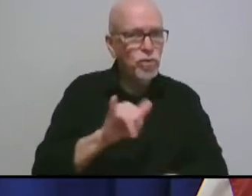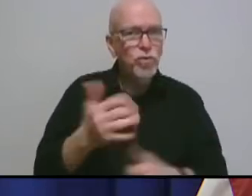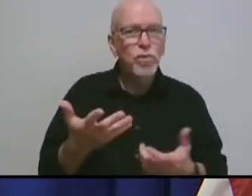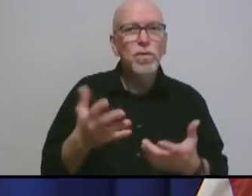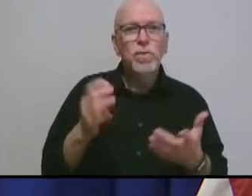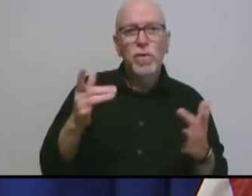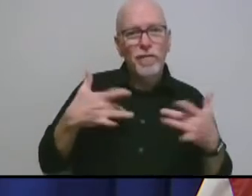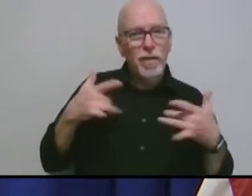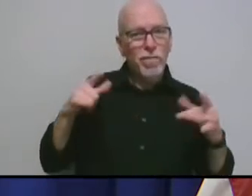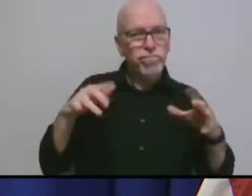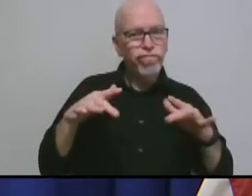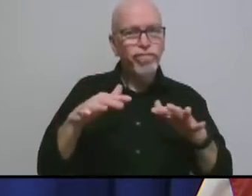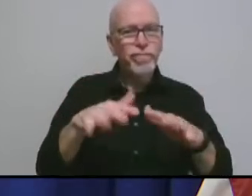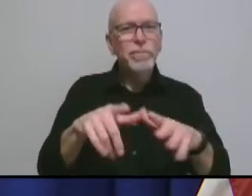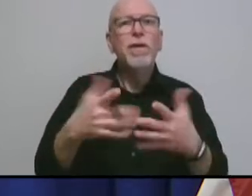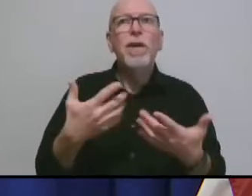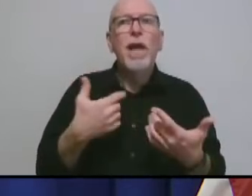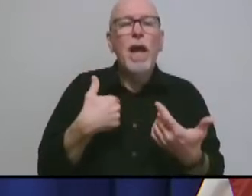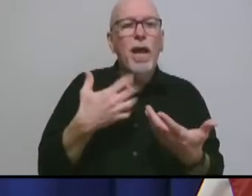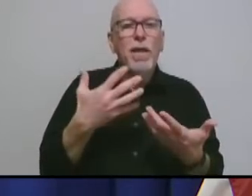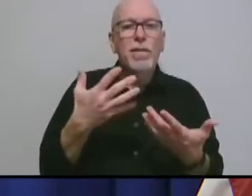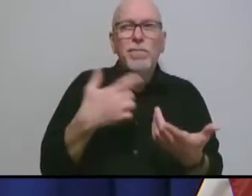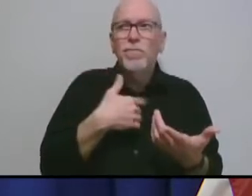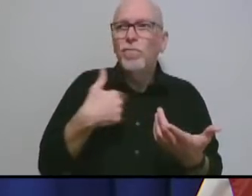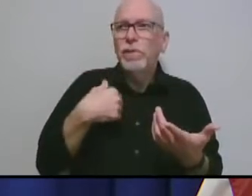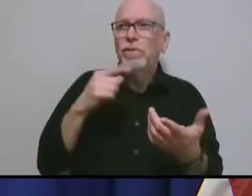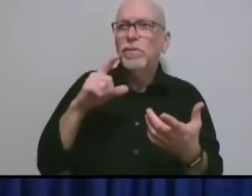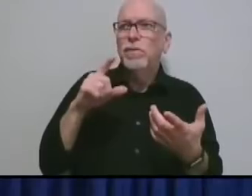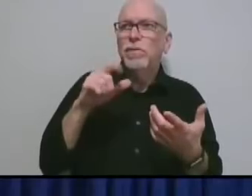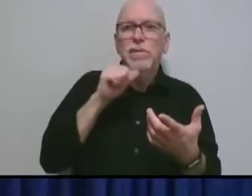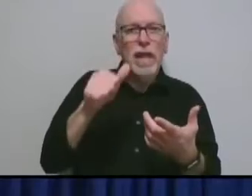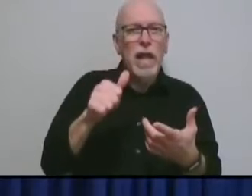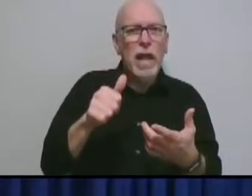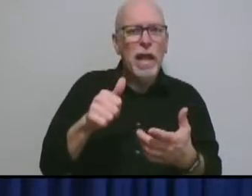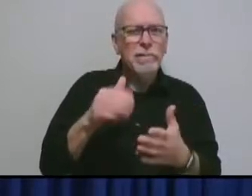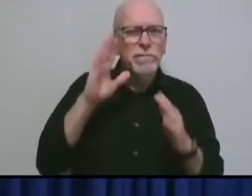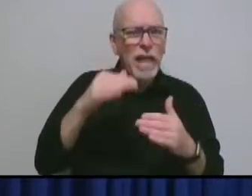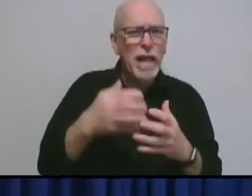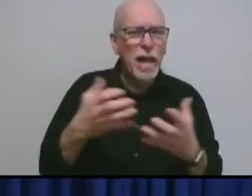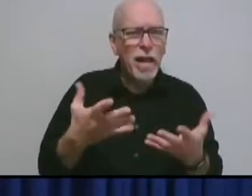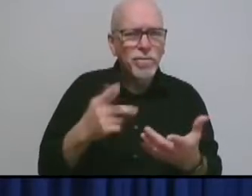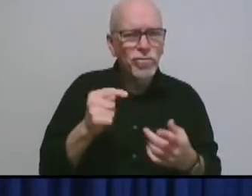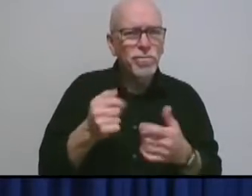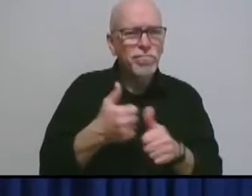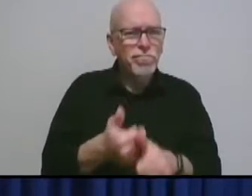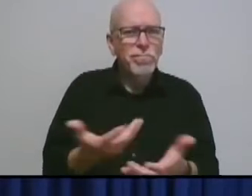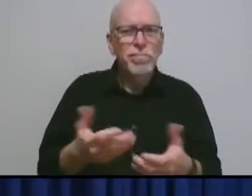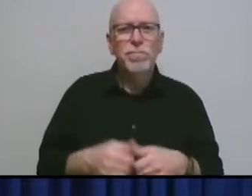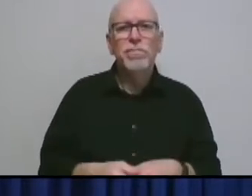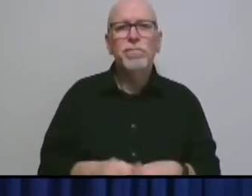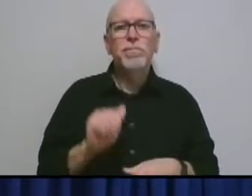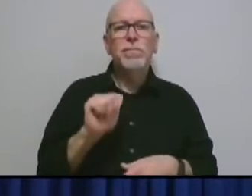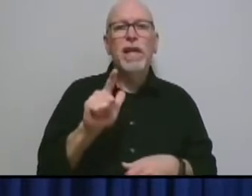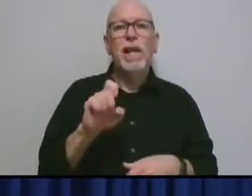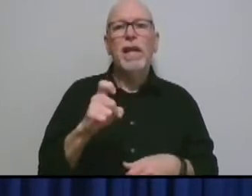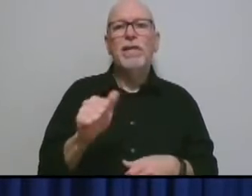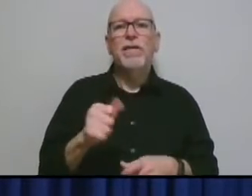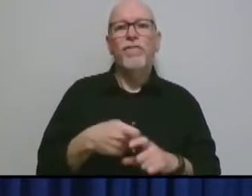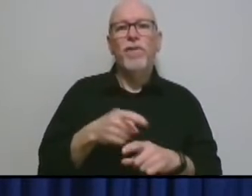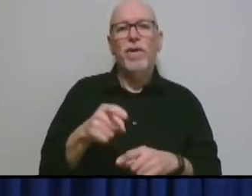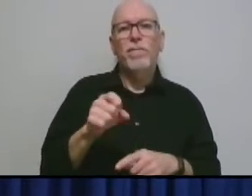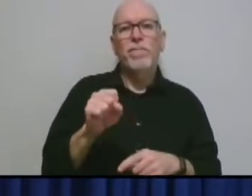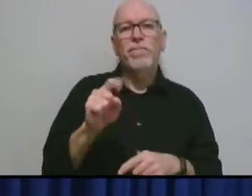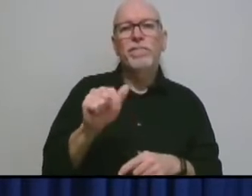There's not too much we need to ask of one another, and this would be one of them. Alexa with the State House file.